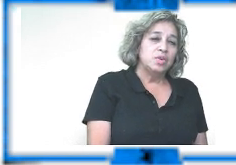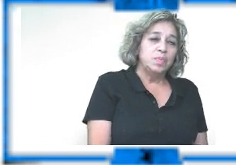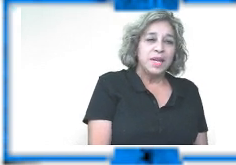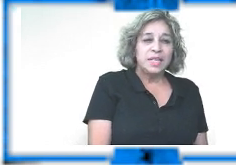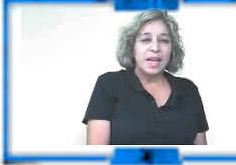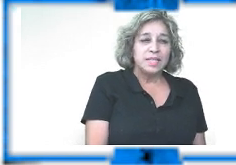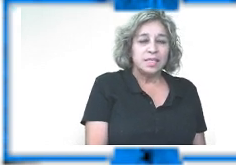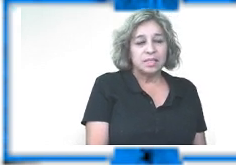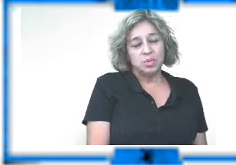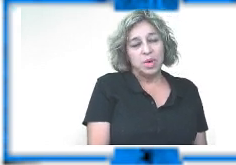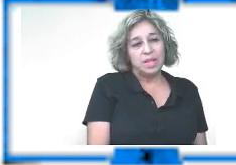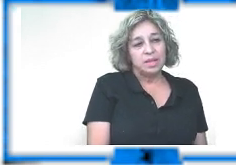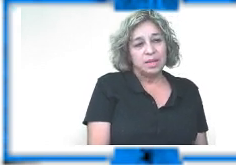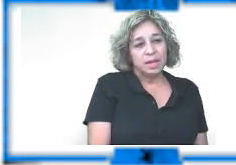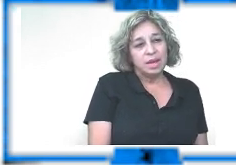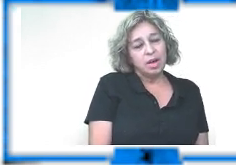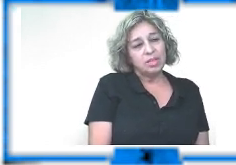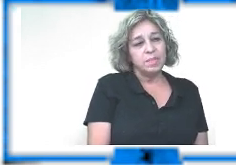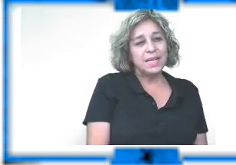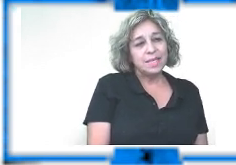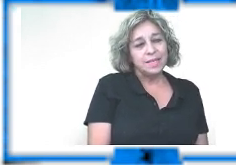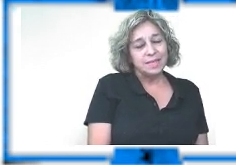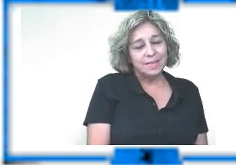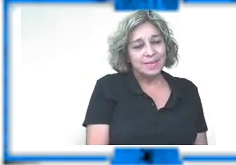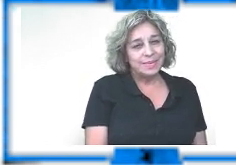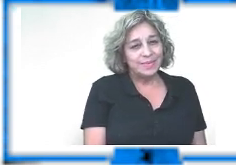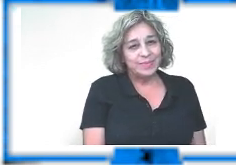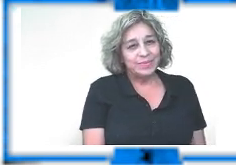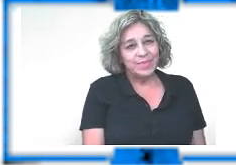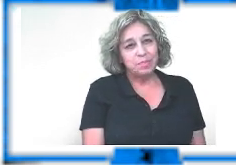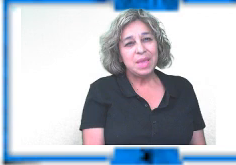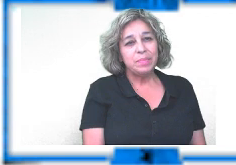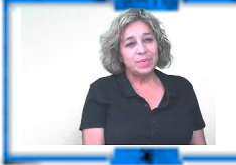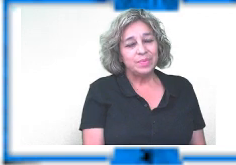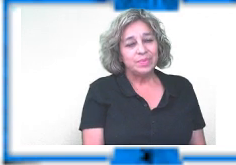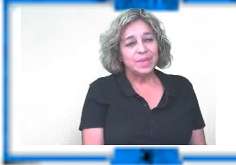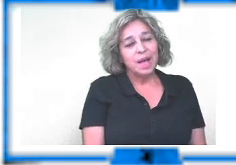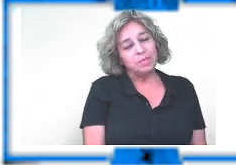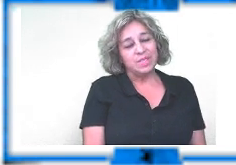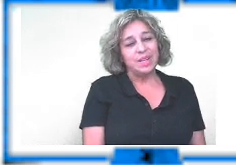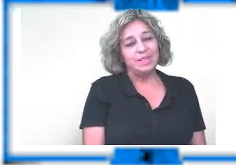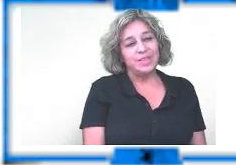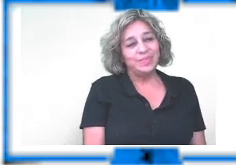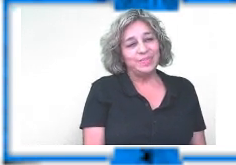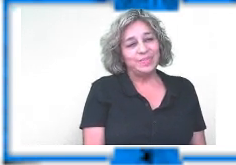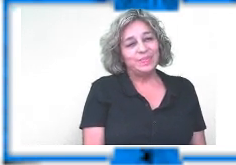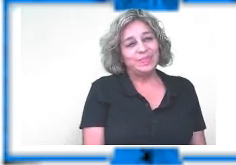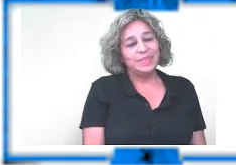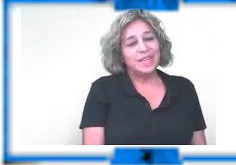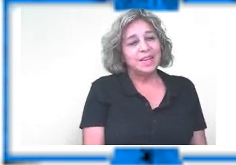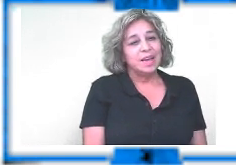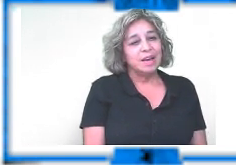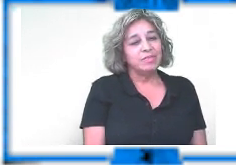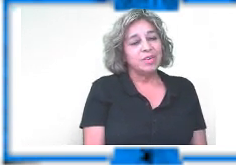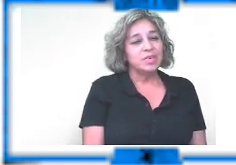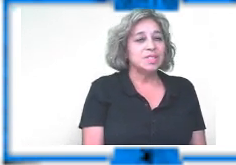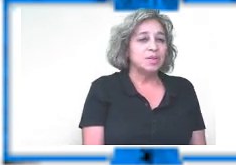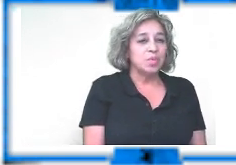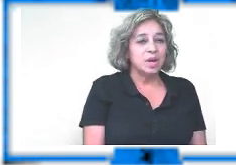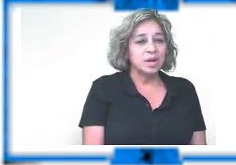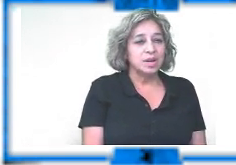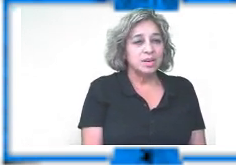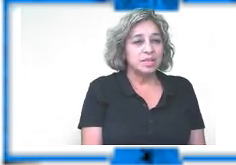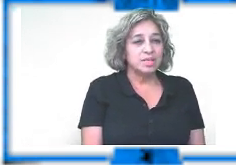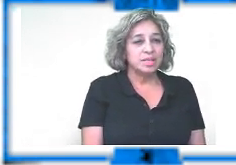You know who paid taxes? Well, all the Mexicans, the people, almost all of them. Of course,